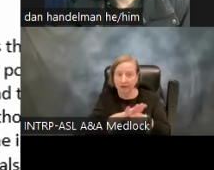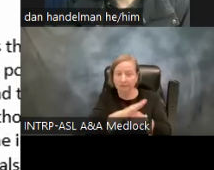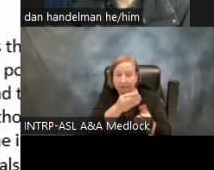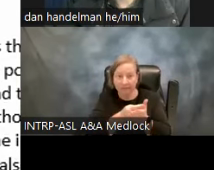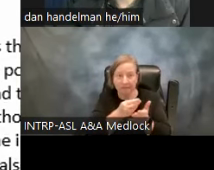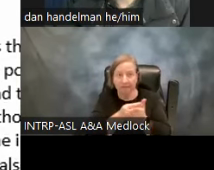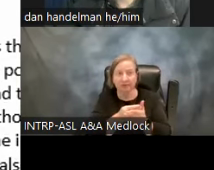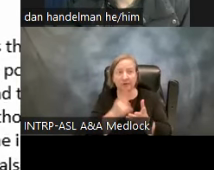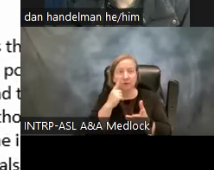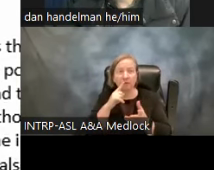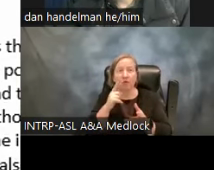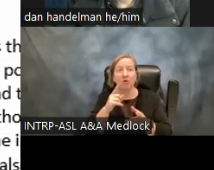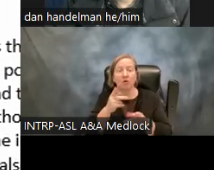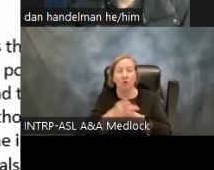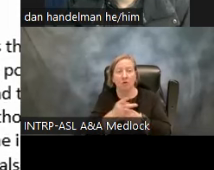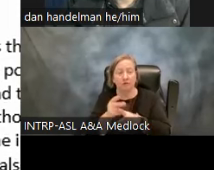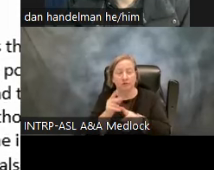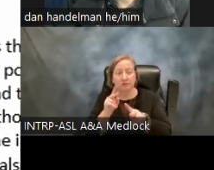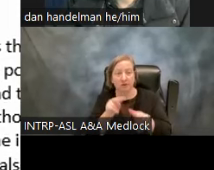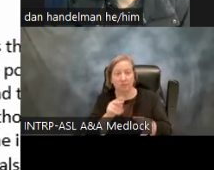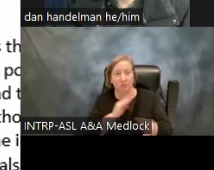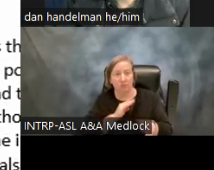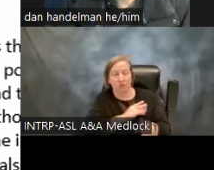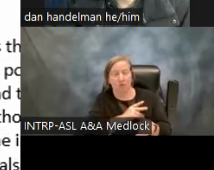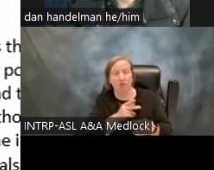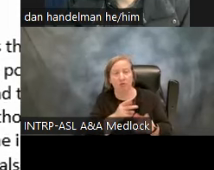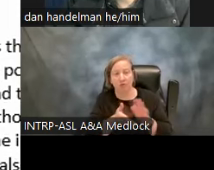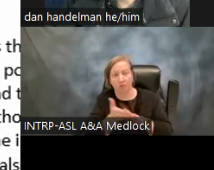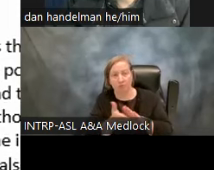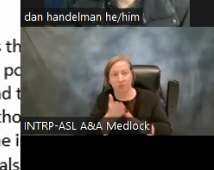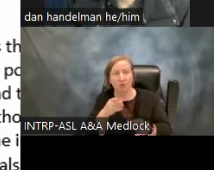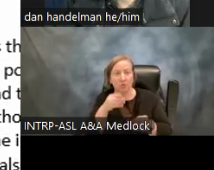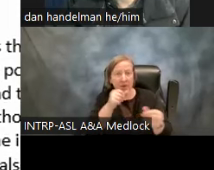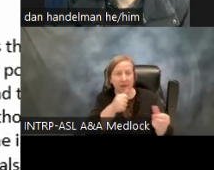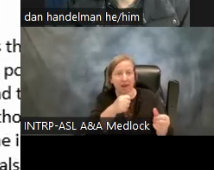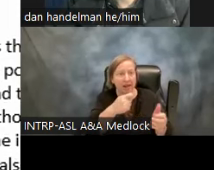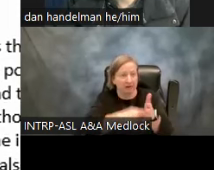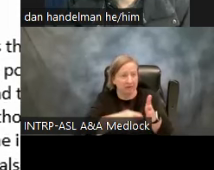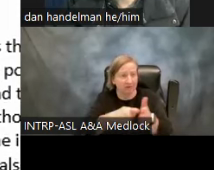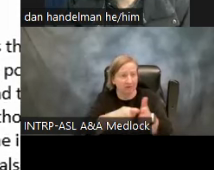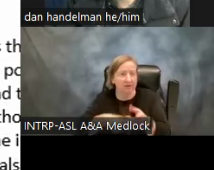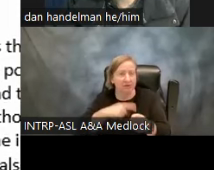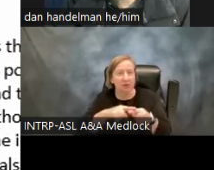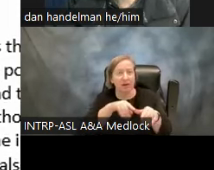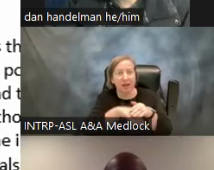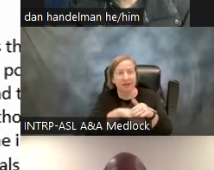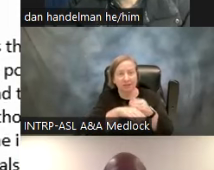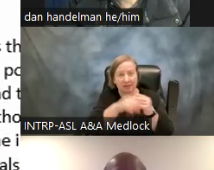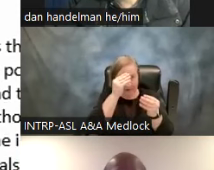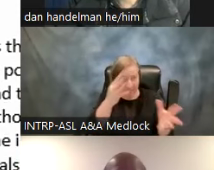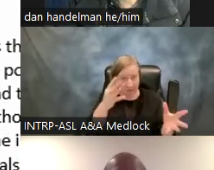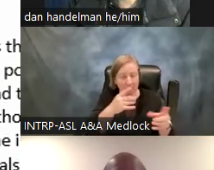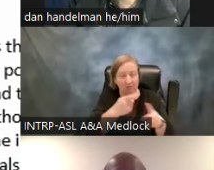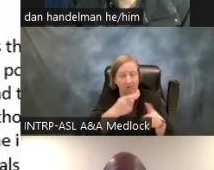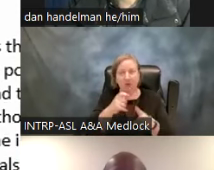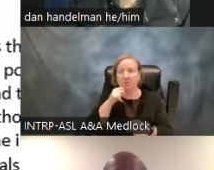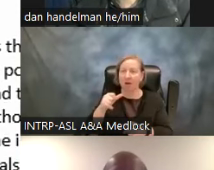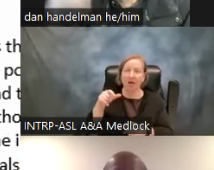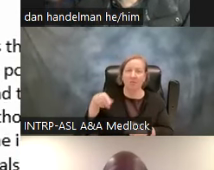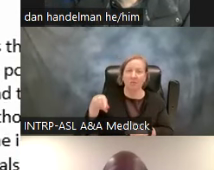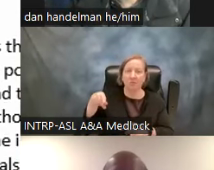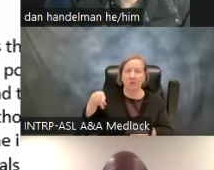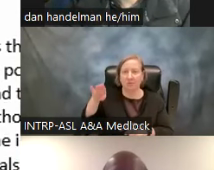required for Oversight Board operations to fully pay for any fees the Oversight Board incurs when accessing information from a non-PPP source.